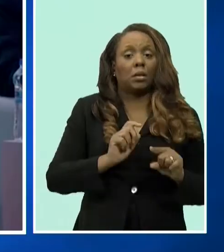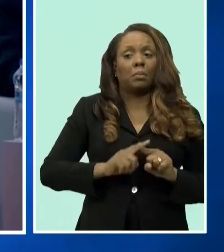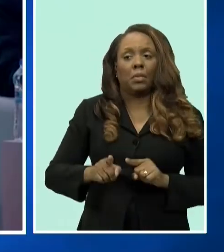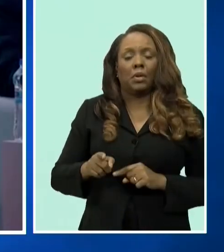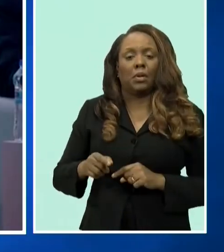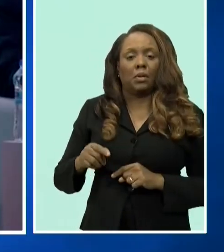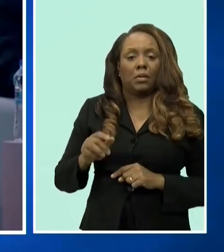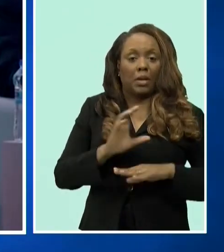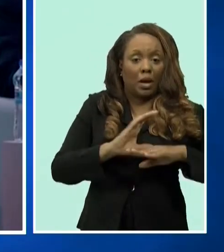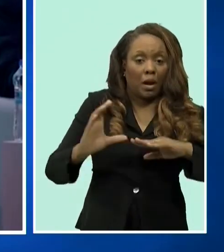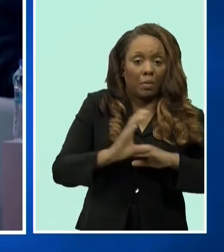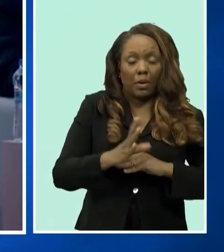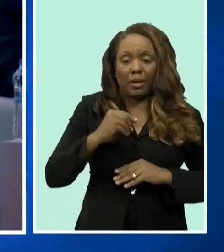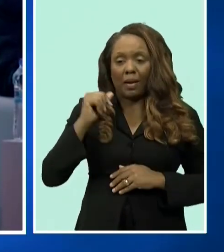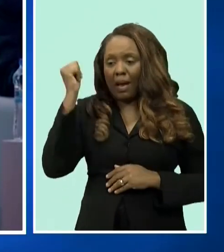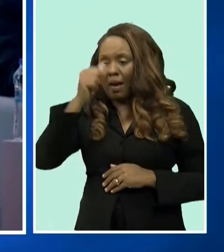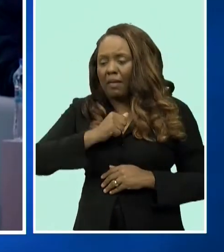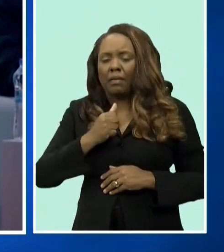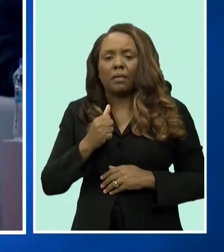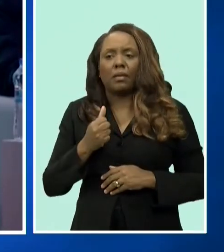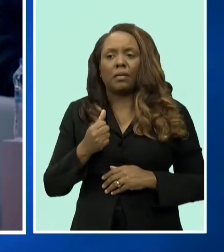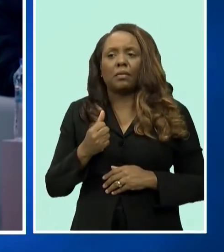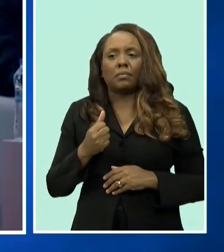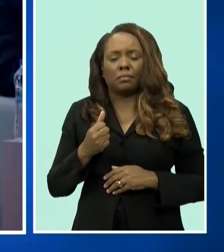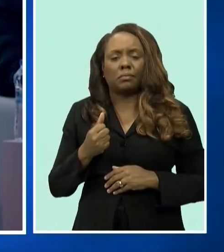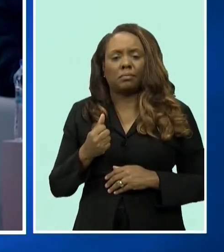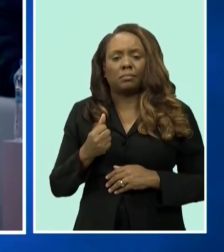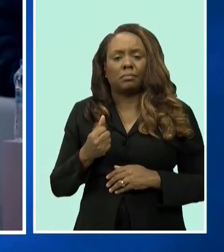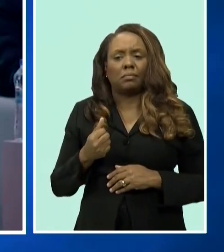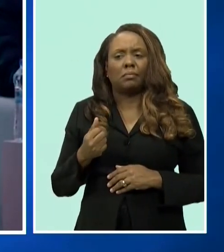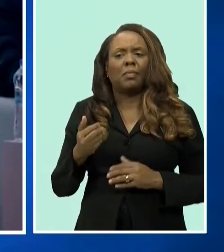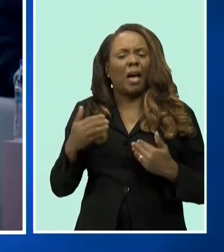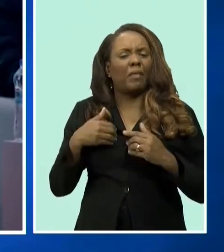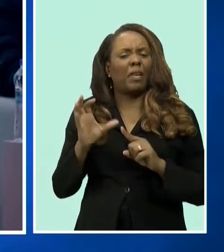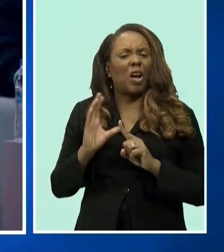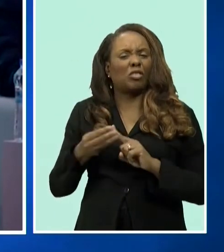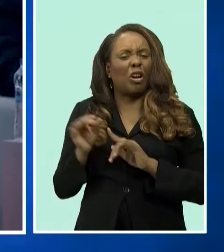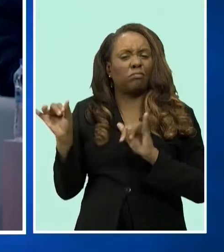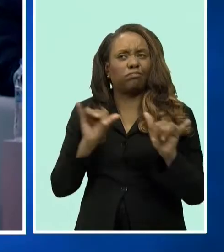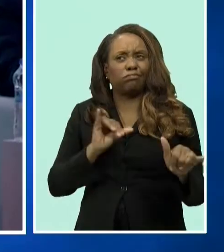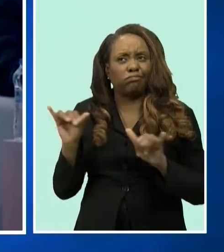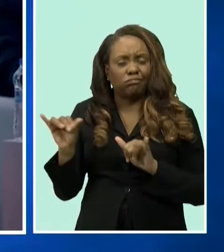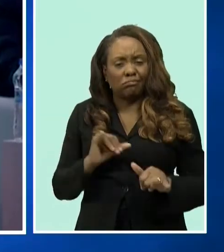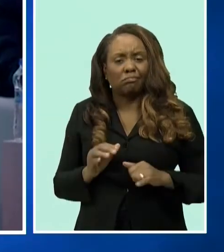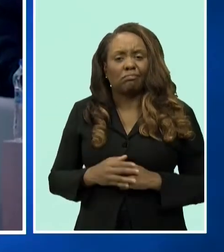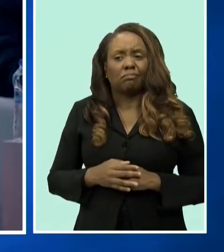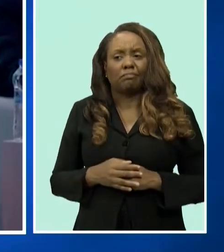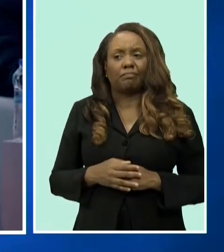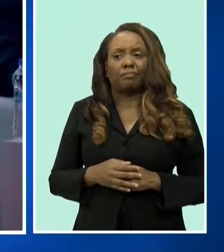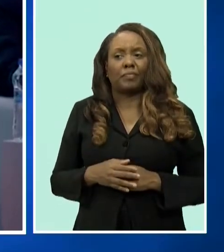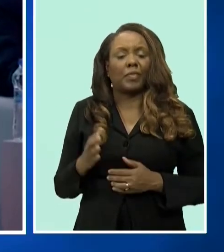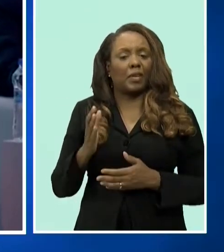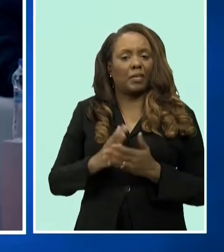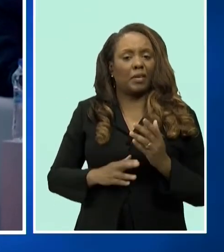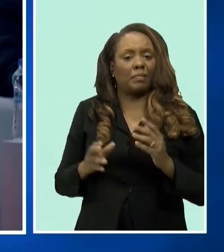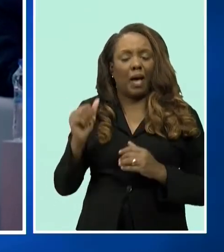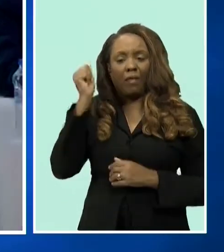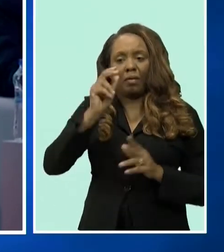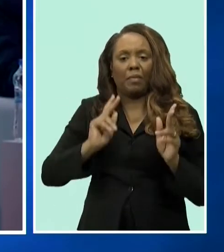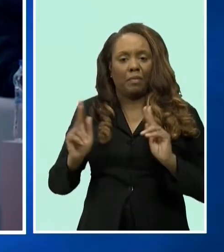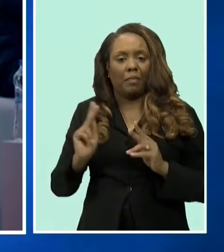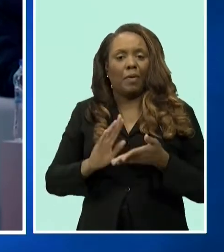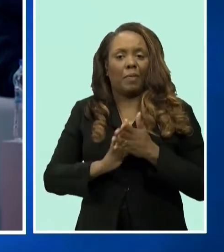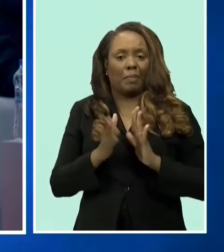already having real marriages and having Nigerians and other Africans becoming citizens of St. Kitts and Nevis, I think